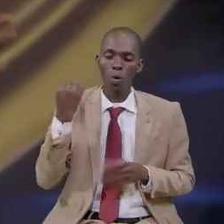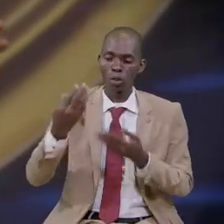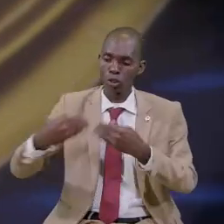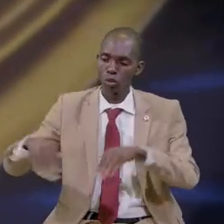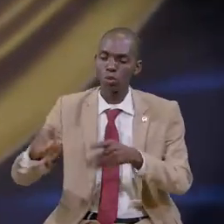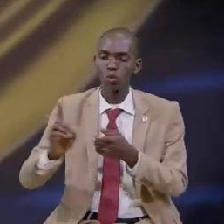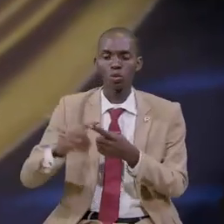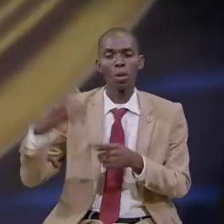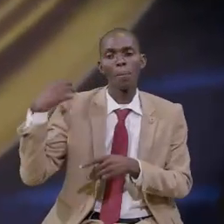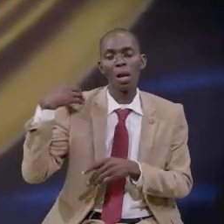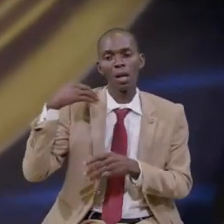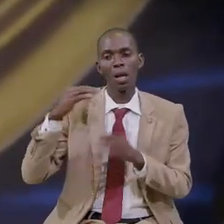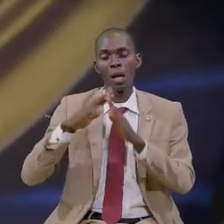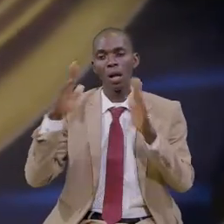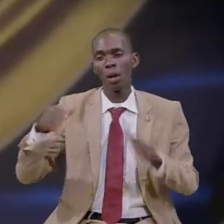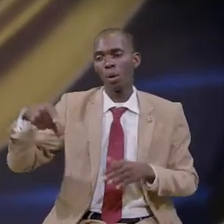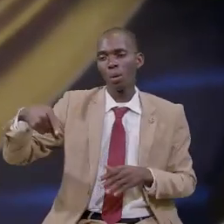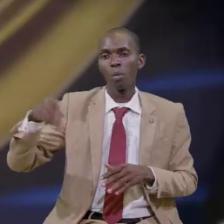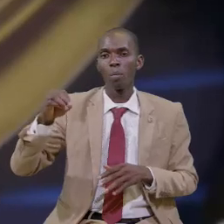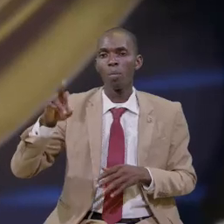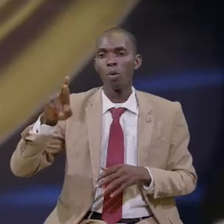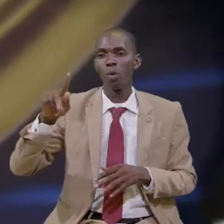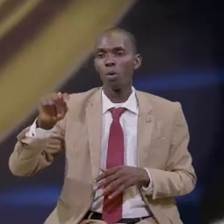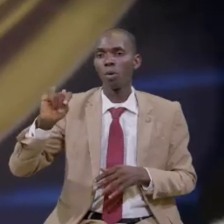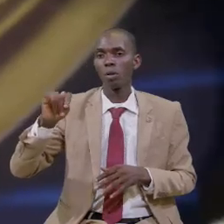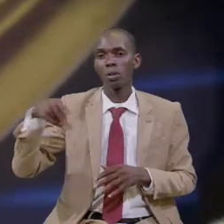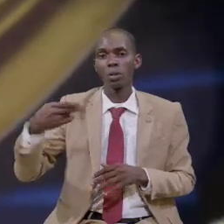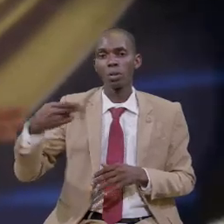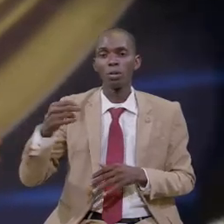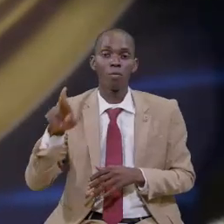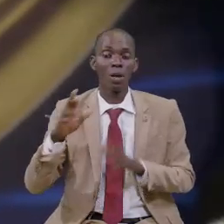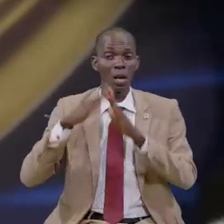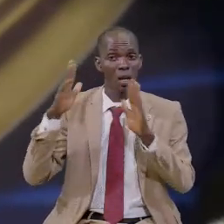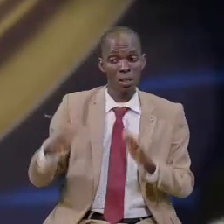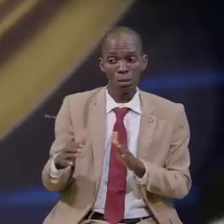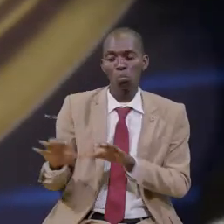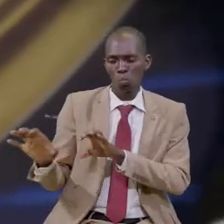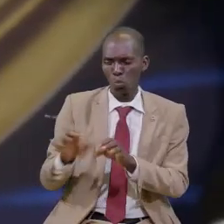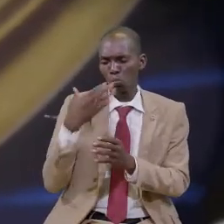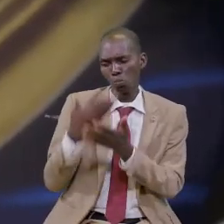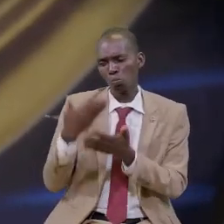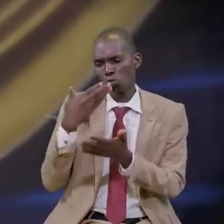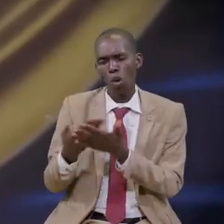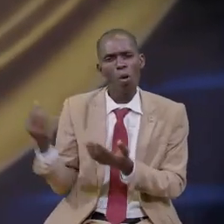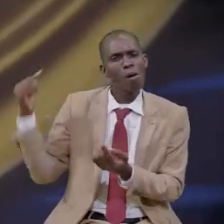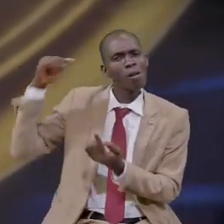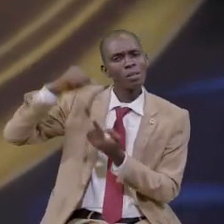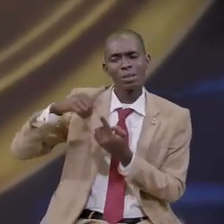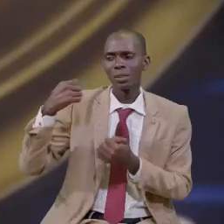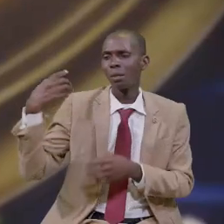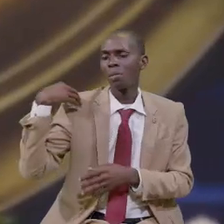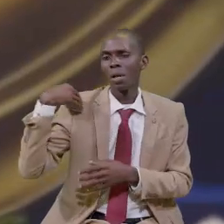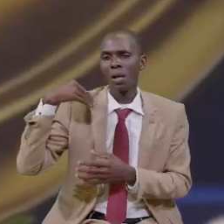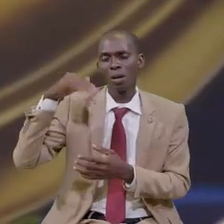he appeared to be doing well, until somebody, the wife of Potiphar, came and said, come